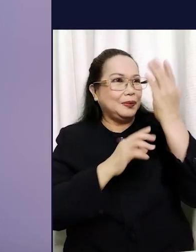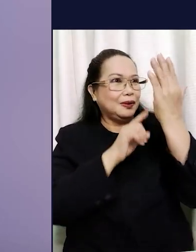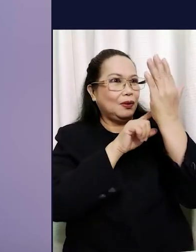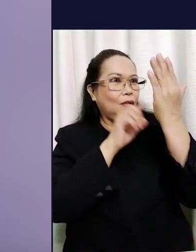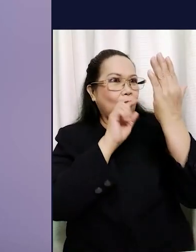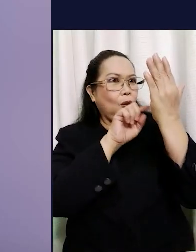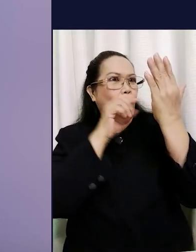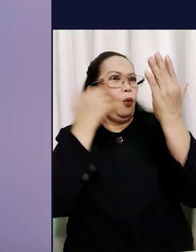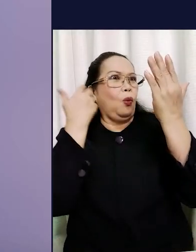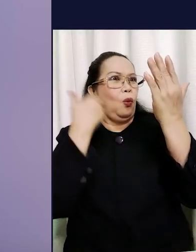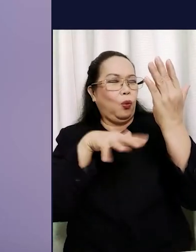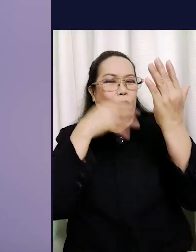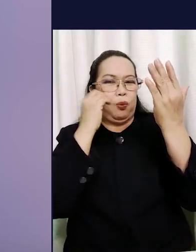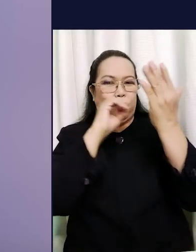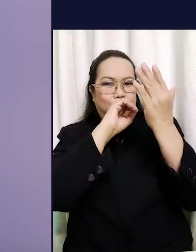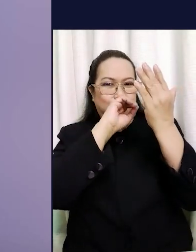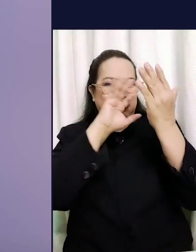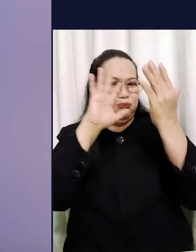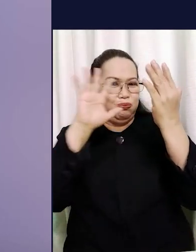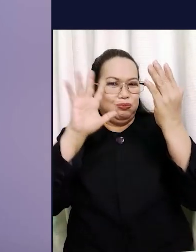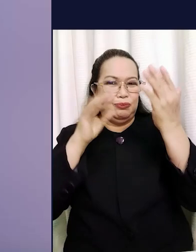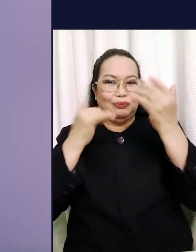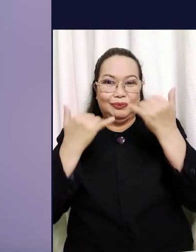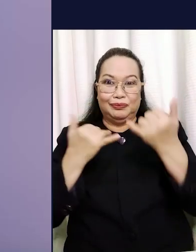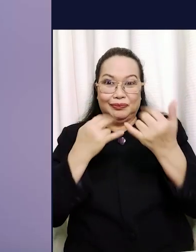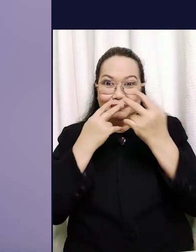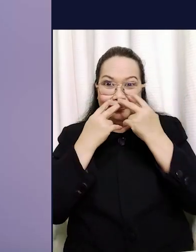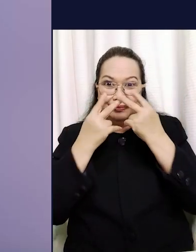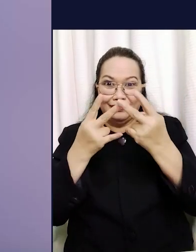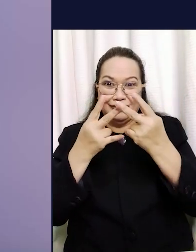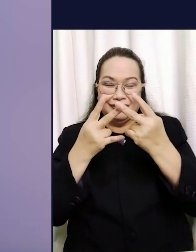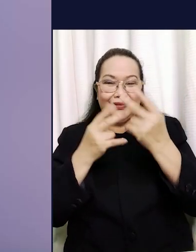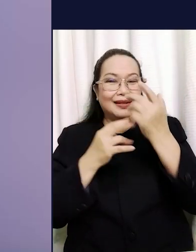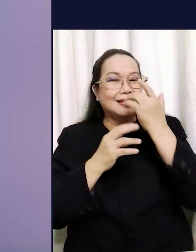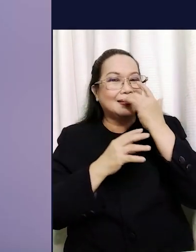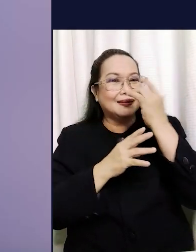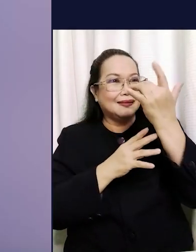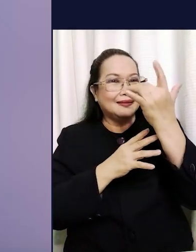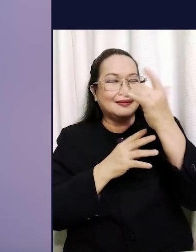mirror today. Medyo talagang malayong malayo.